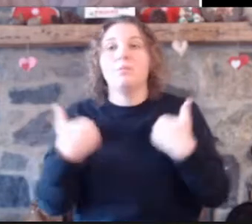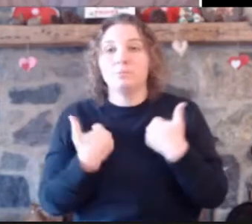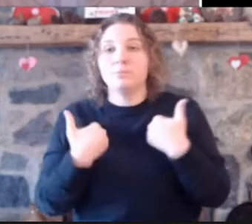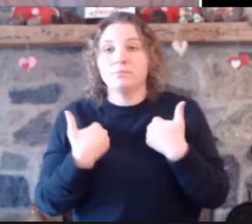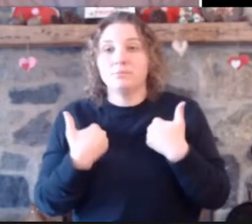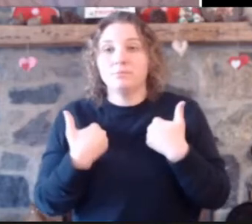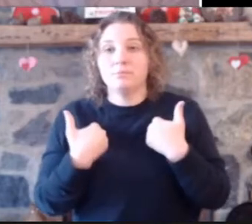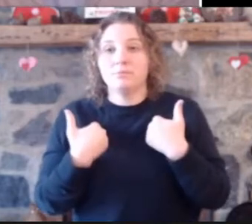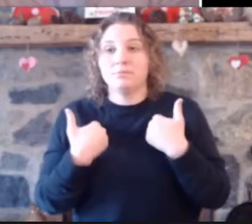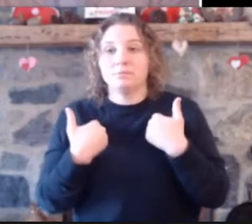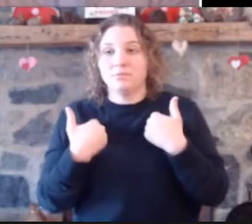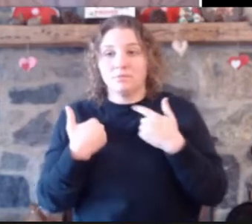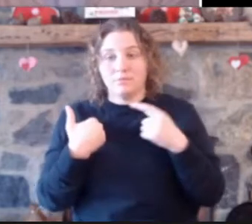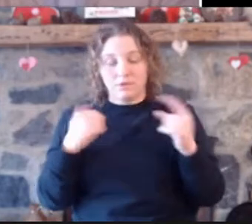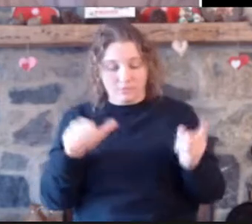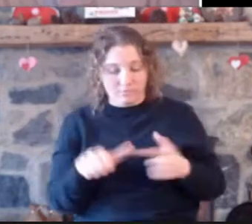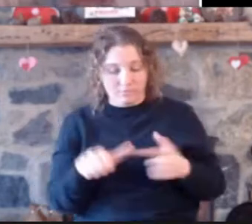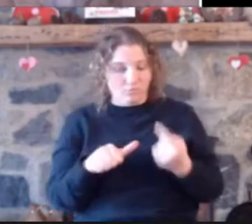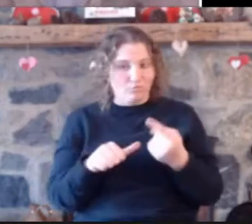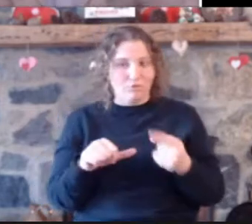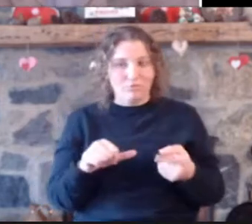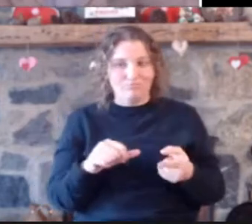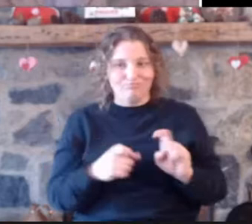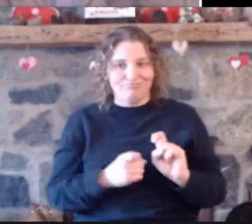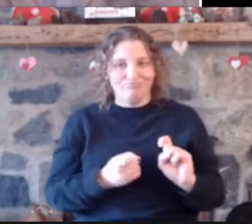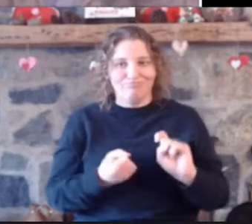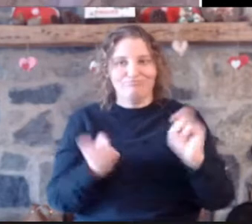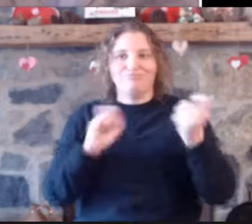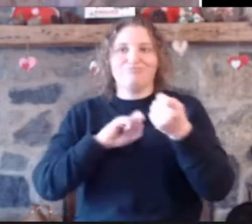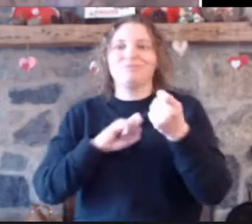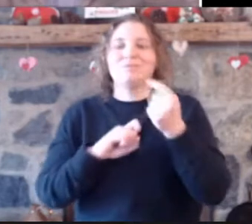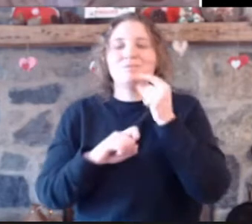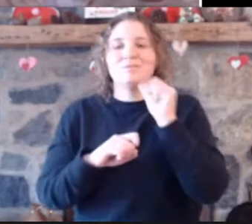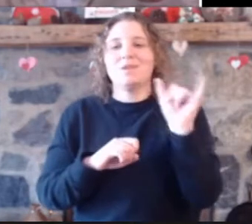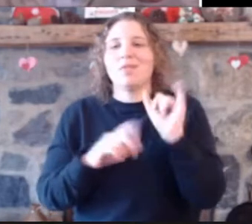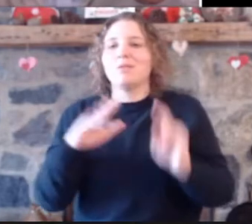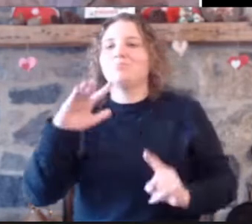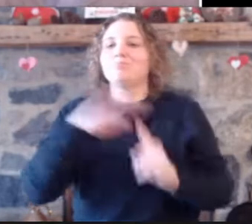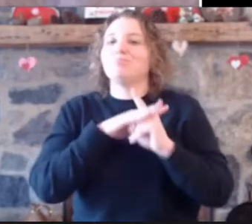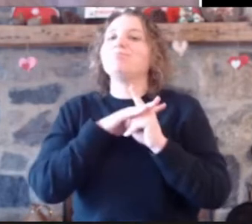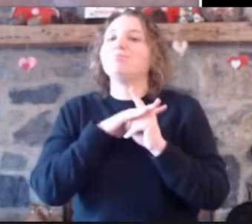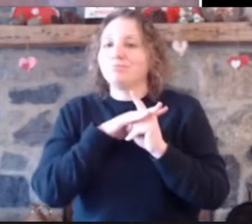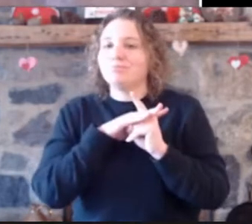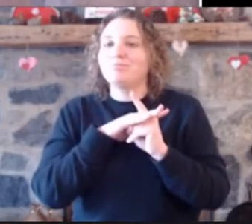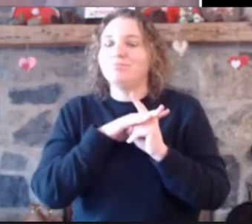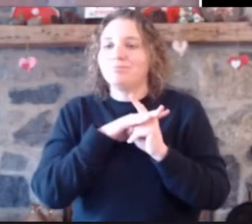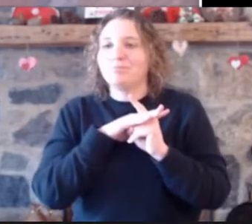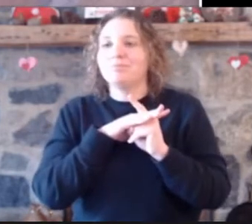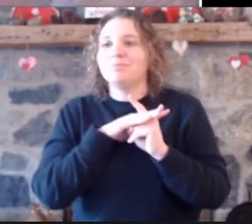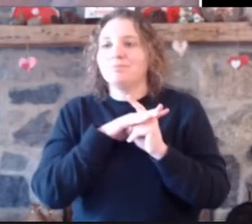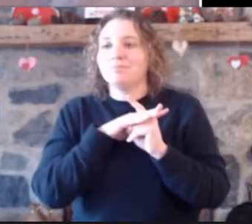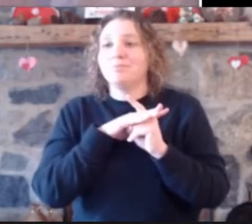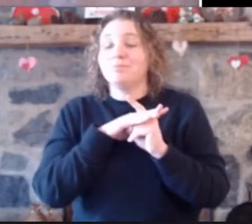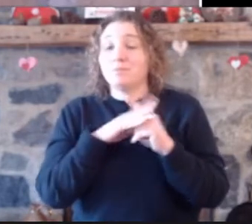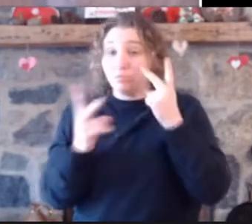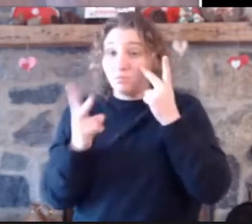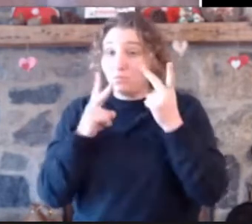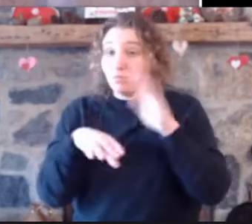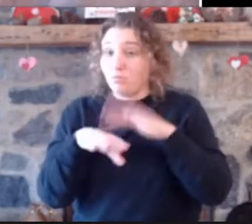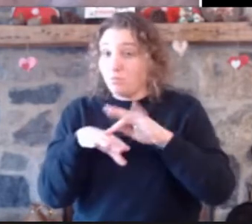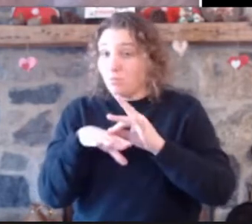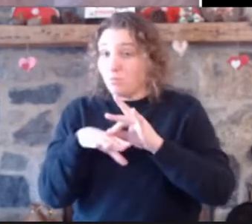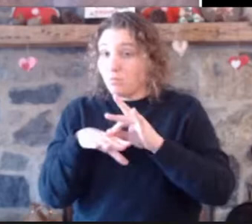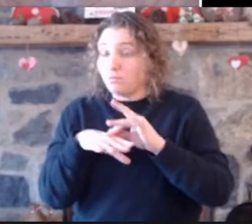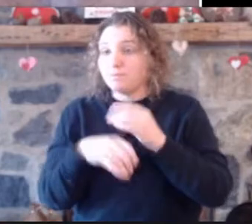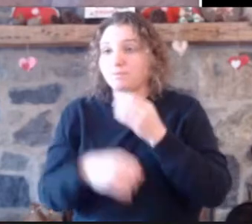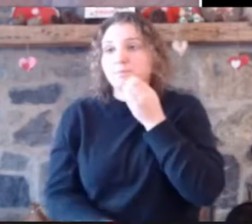there's no way to get to the old ones from them. It's like they just show up. That's what's in the earth. So David